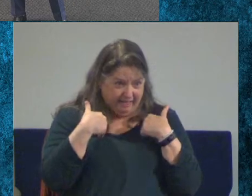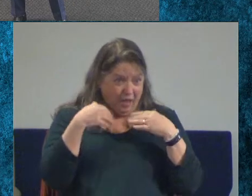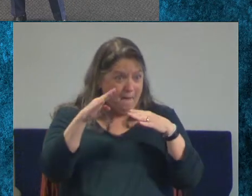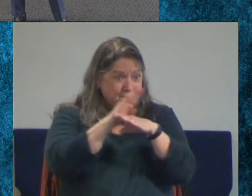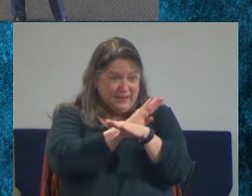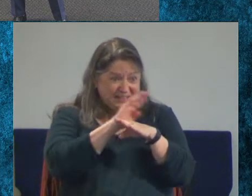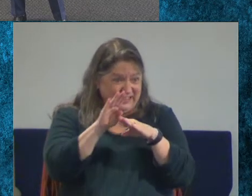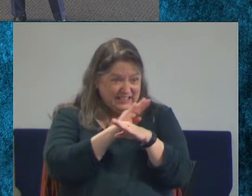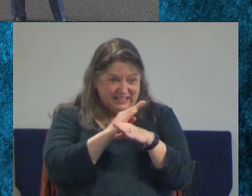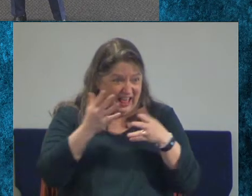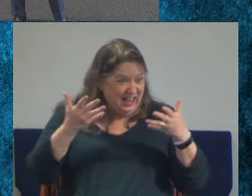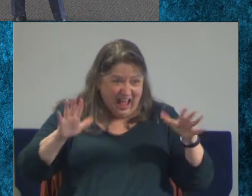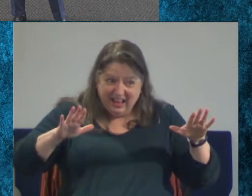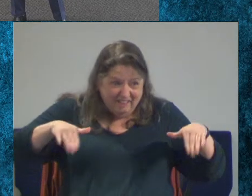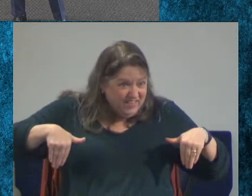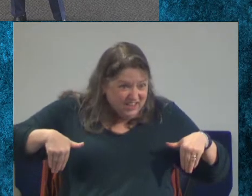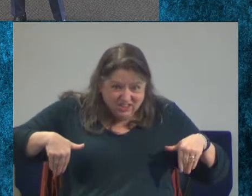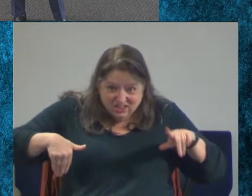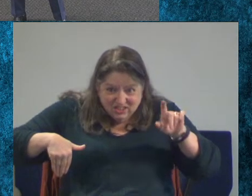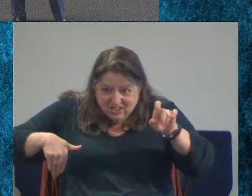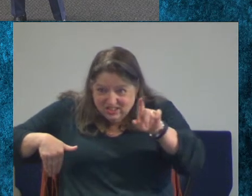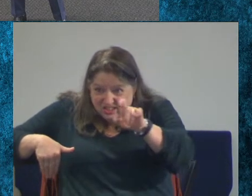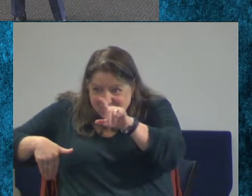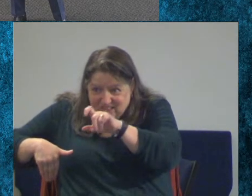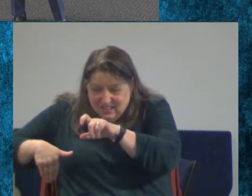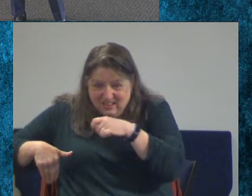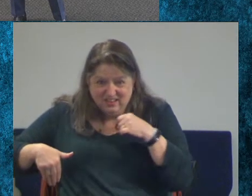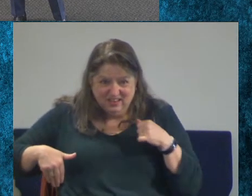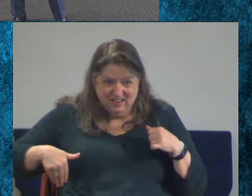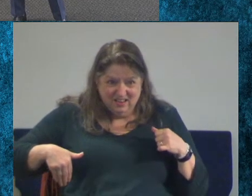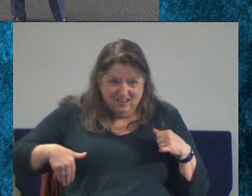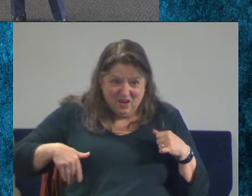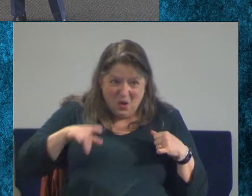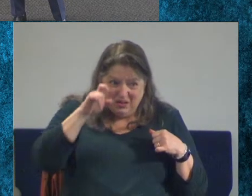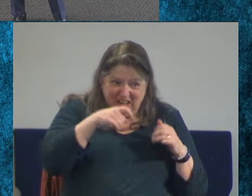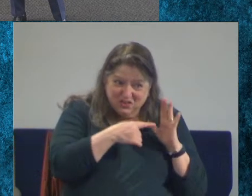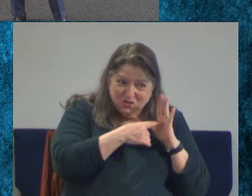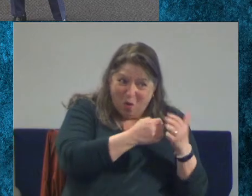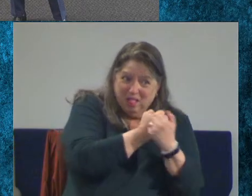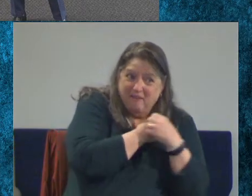need to love the saints of Jesus, but we don't always.